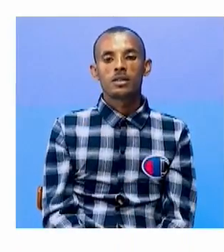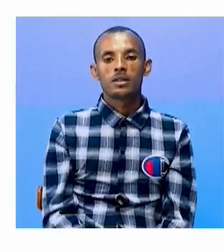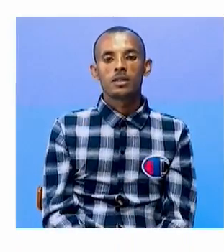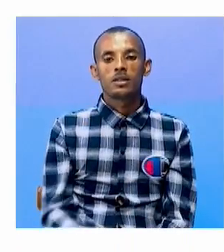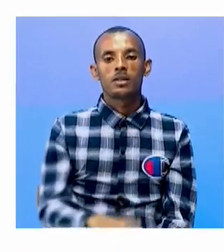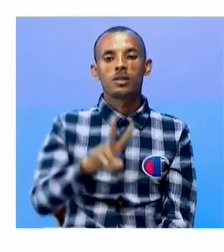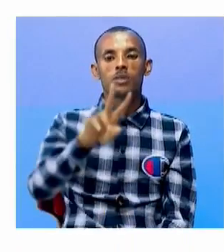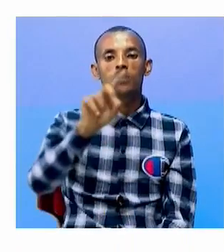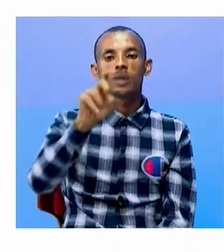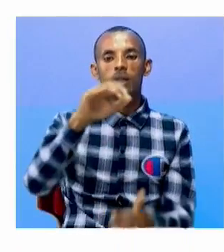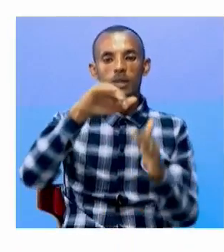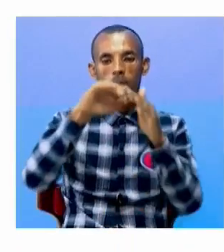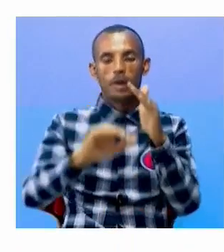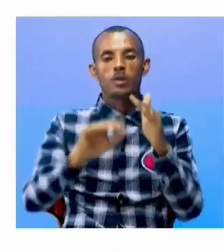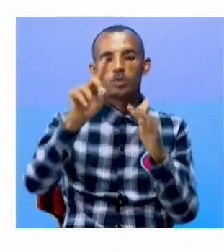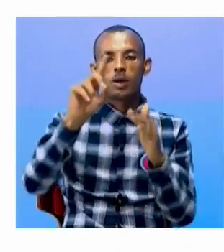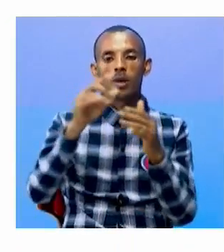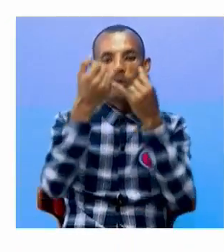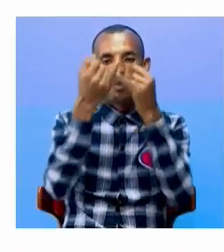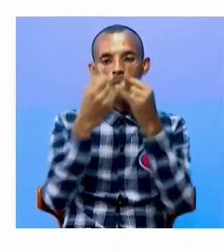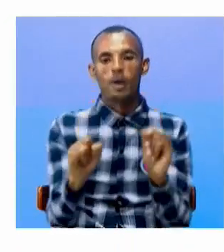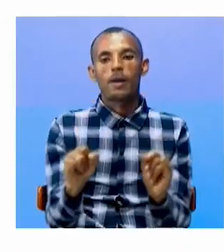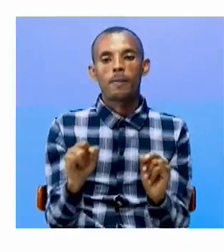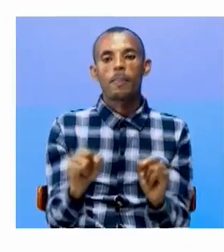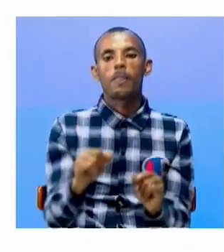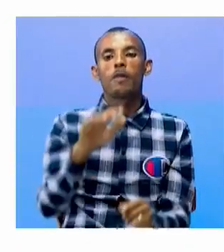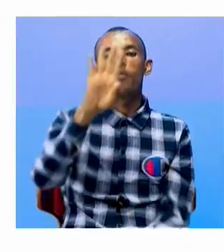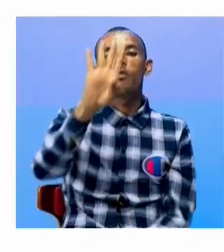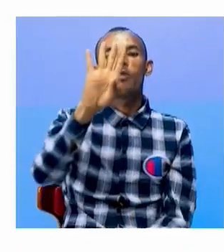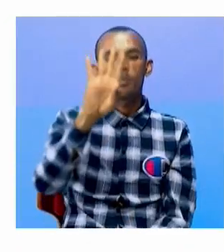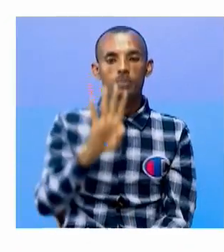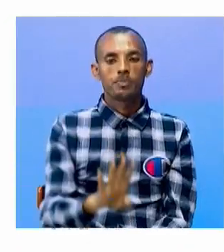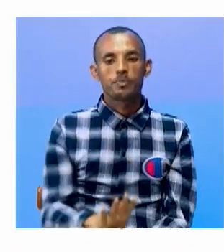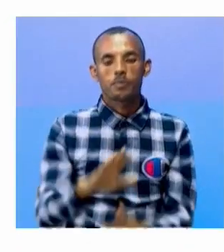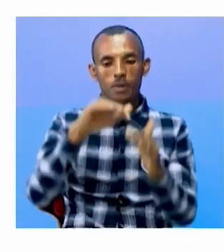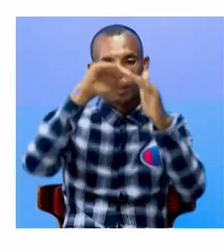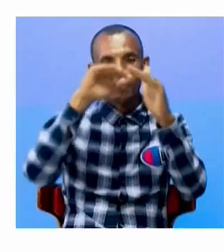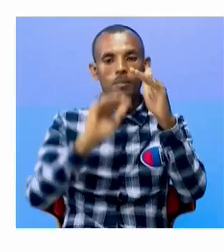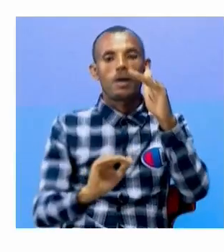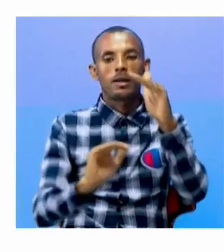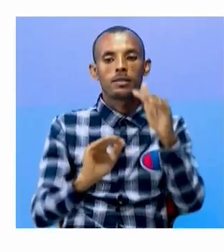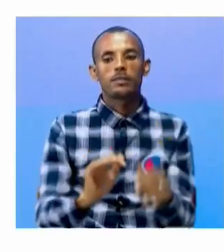2x minus 1 over 4 minus